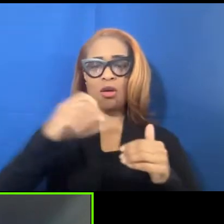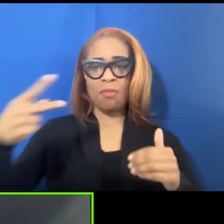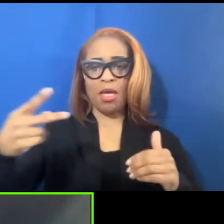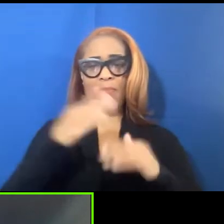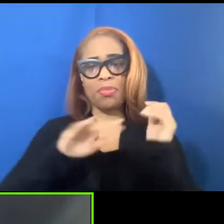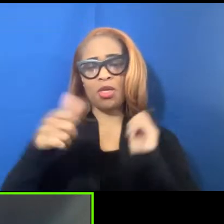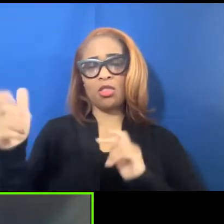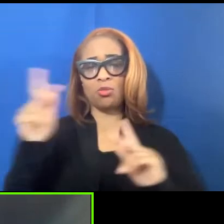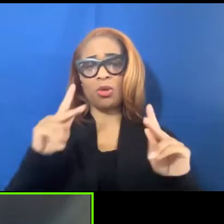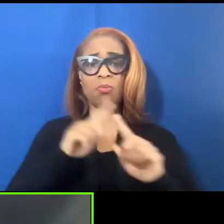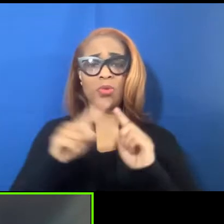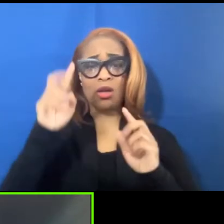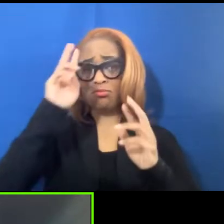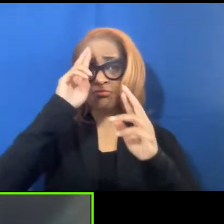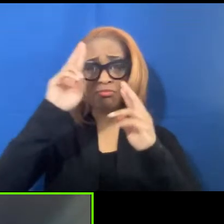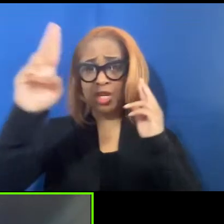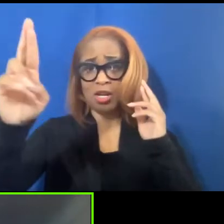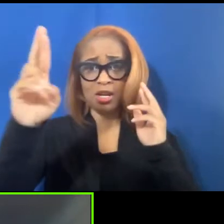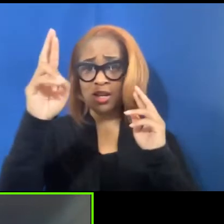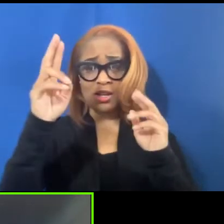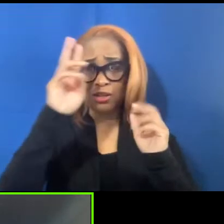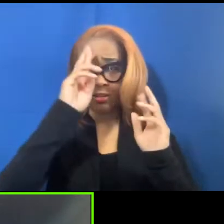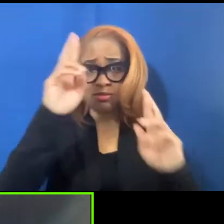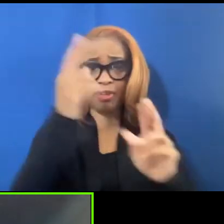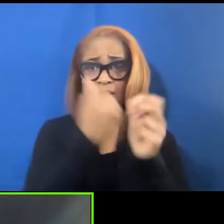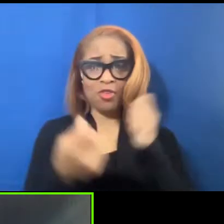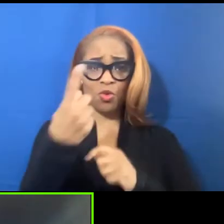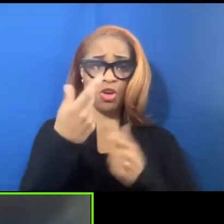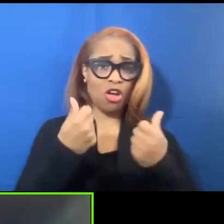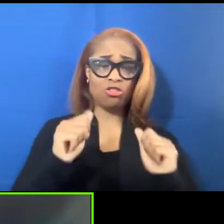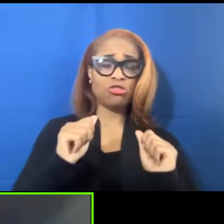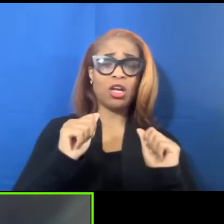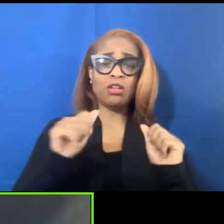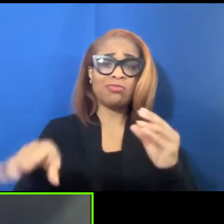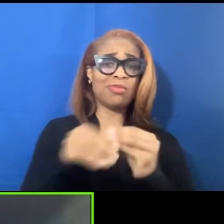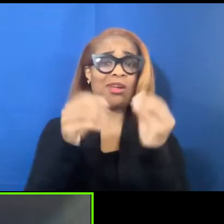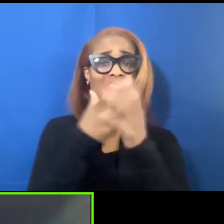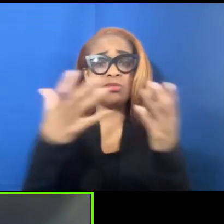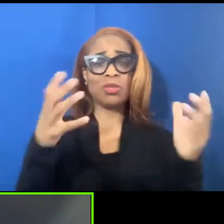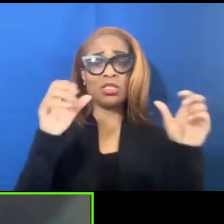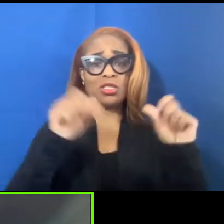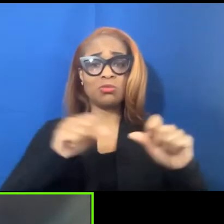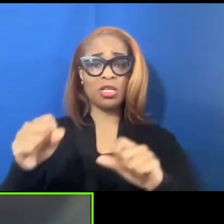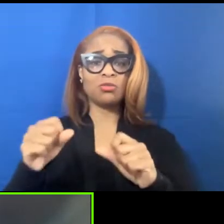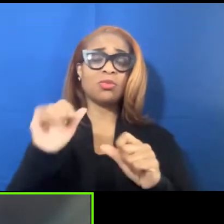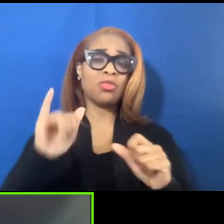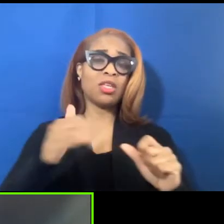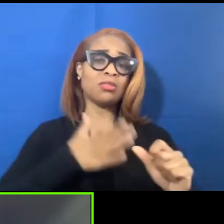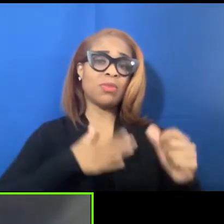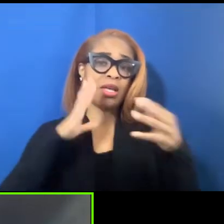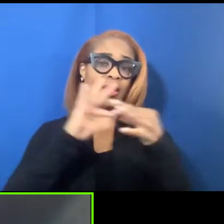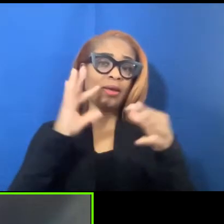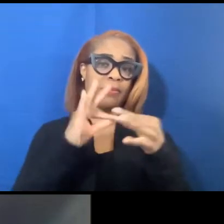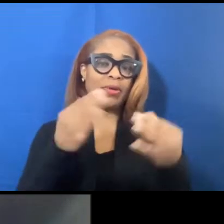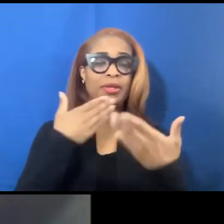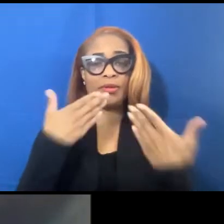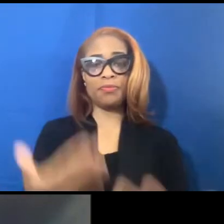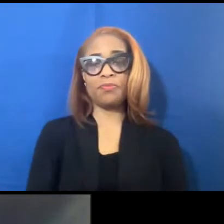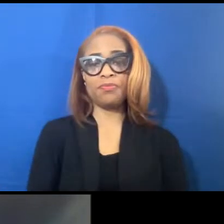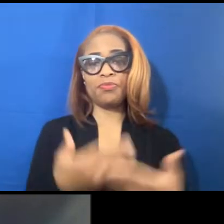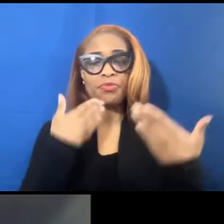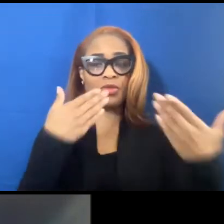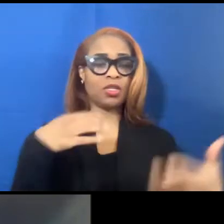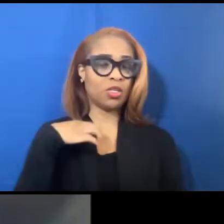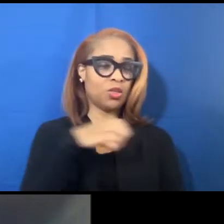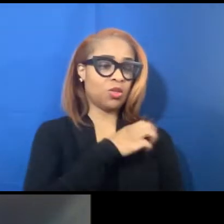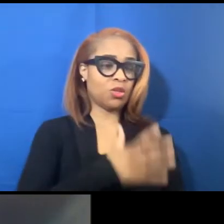respect everybody and i'll try to put as much in as i can that's my comment thank you commissioner